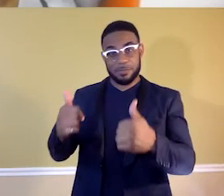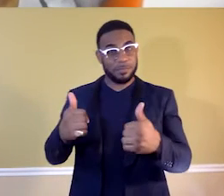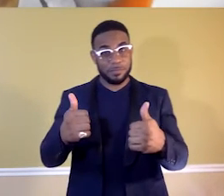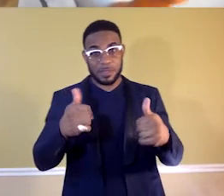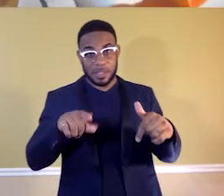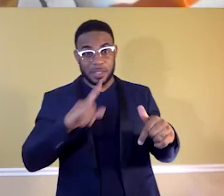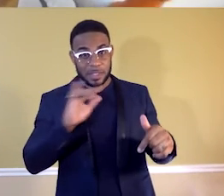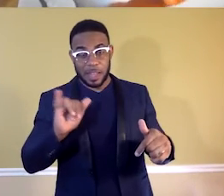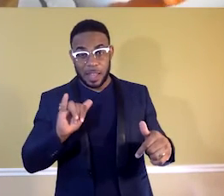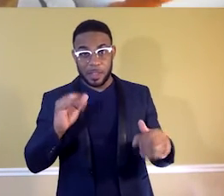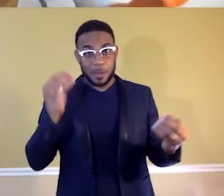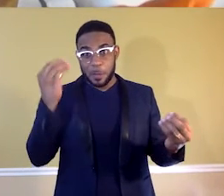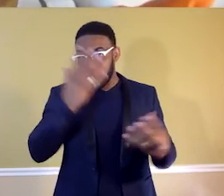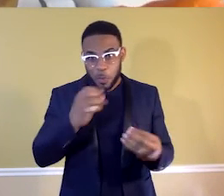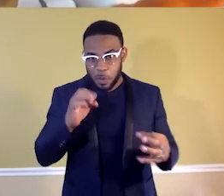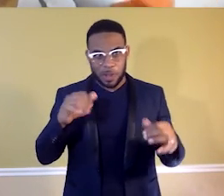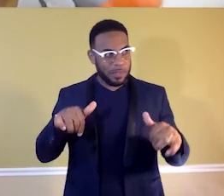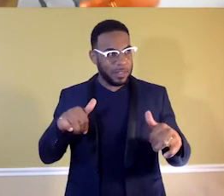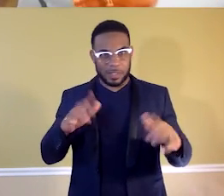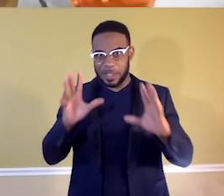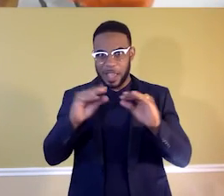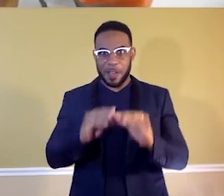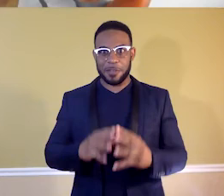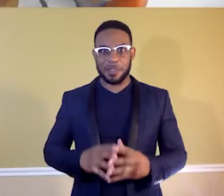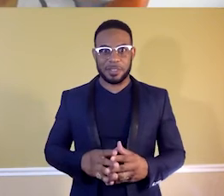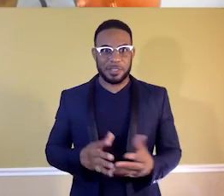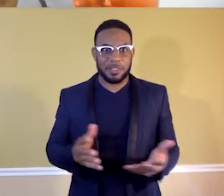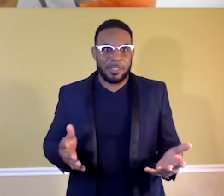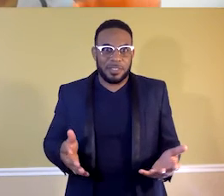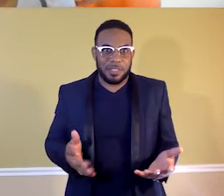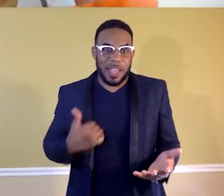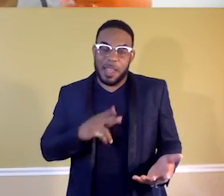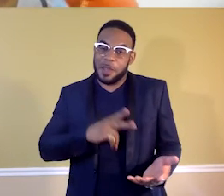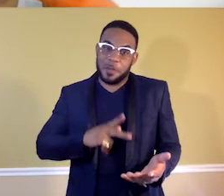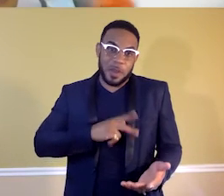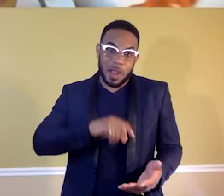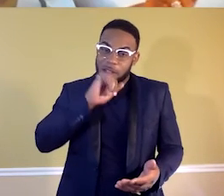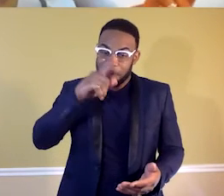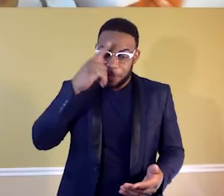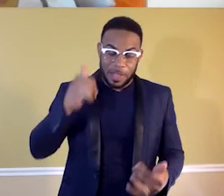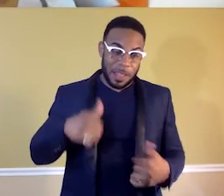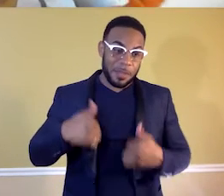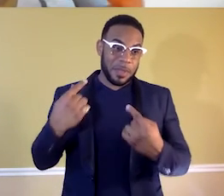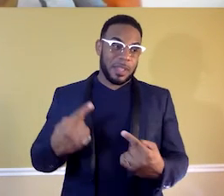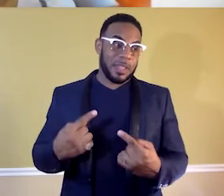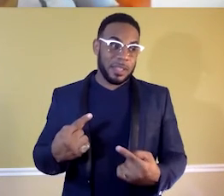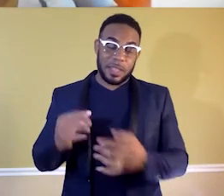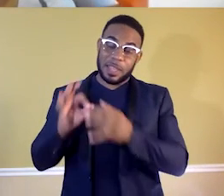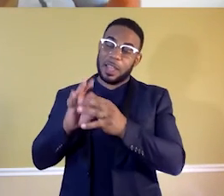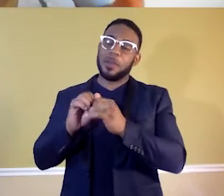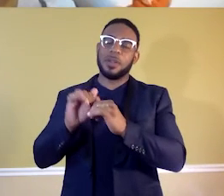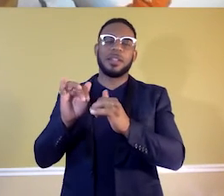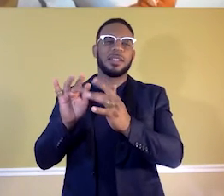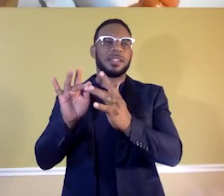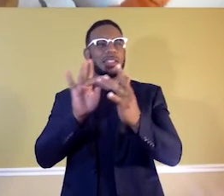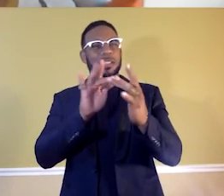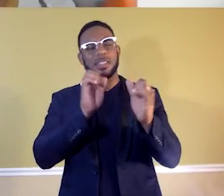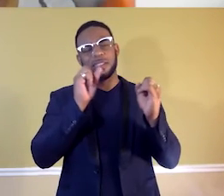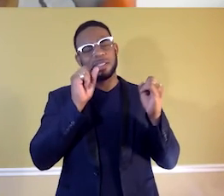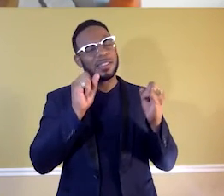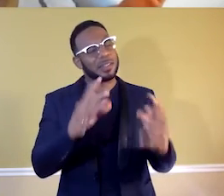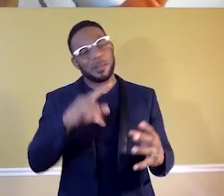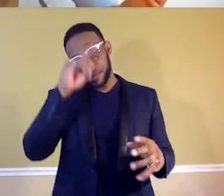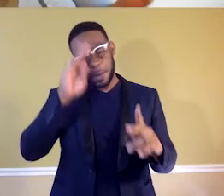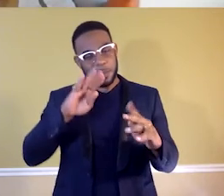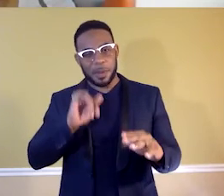is like the beauty of this conference. I personally loved it because I've been connecting with so many Black people